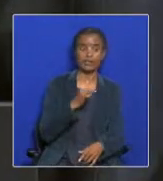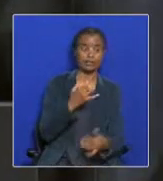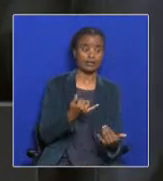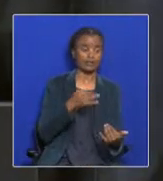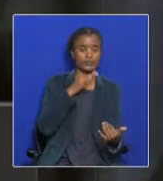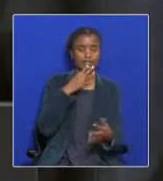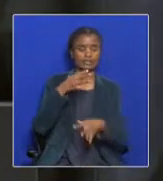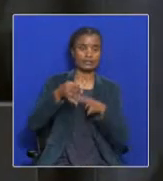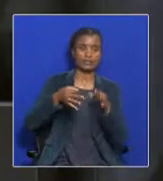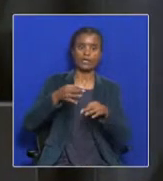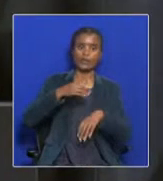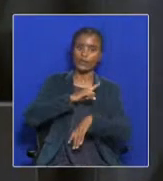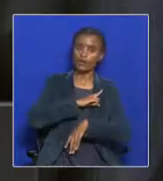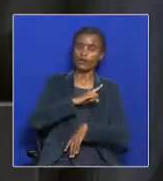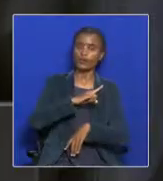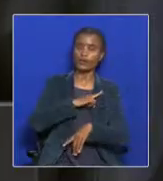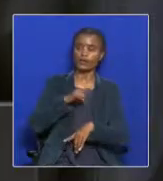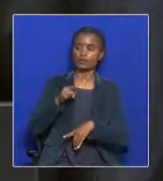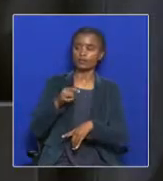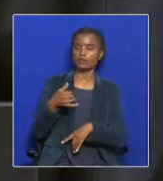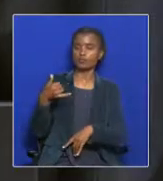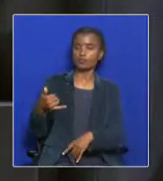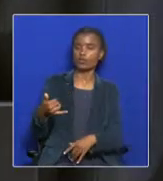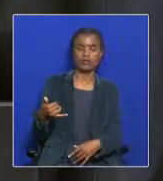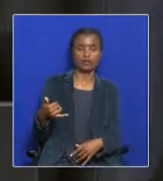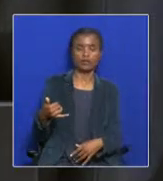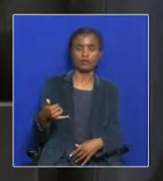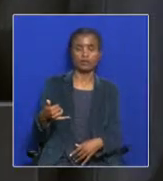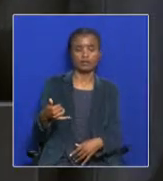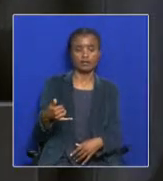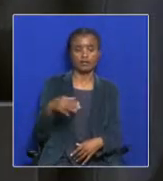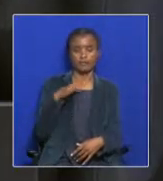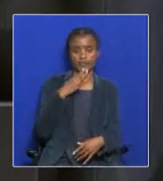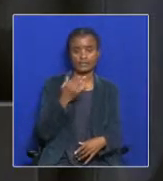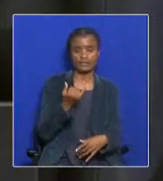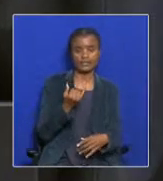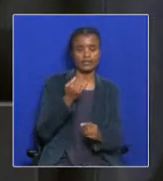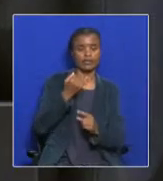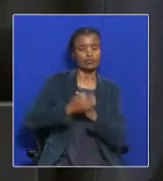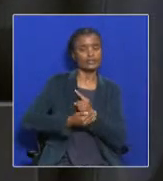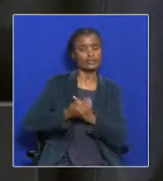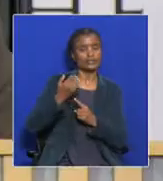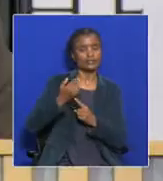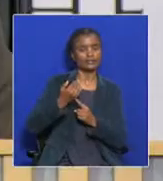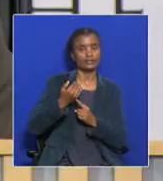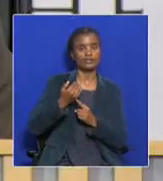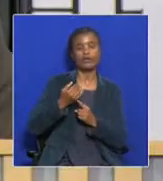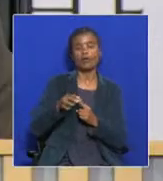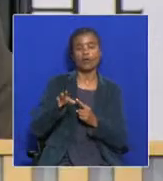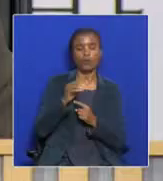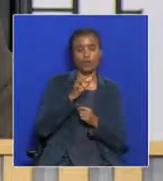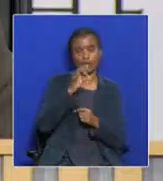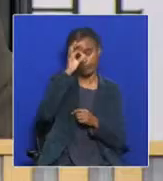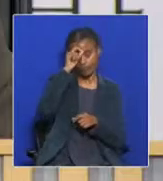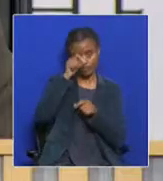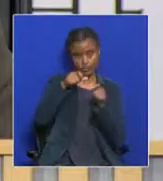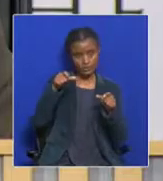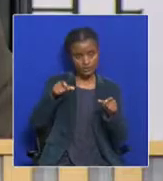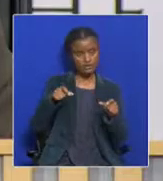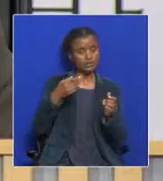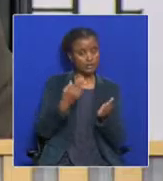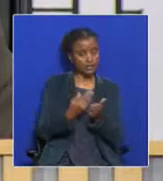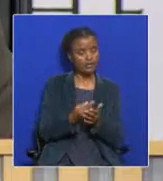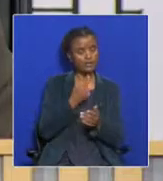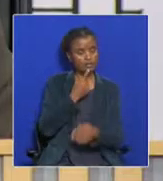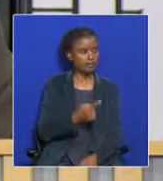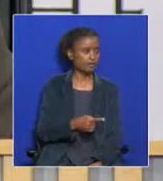why you did not call them, and it will provide protection to every police officer that they can say, I actually am not required